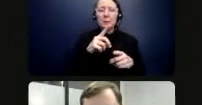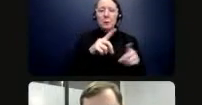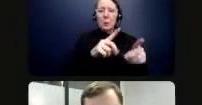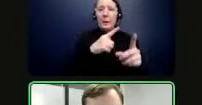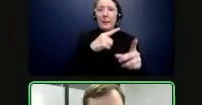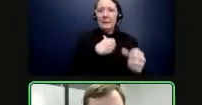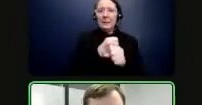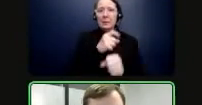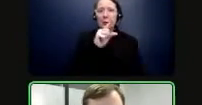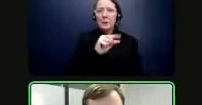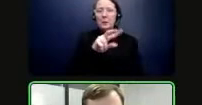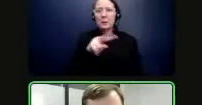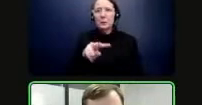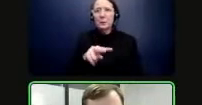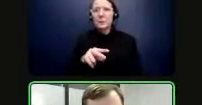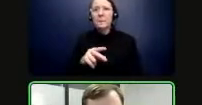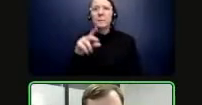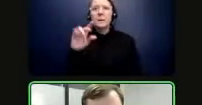2022. You are correct.